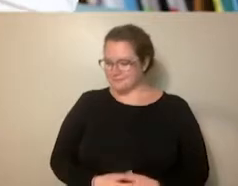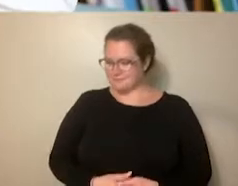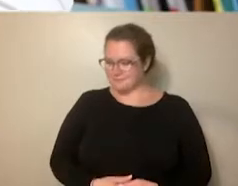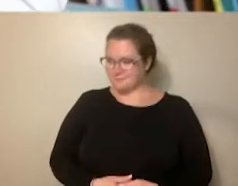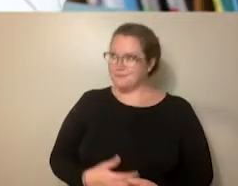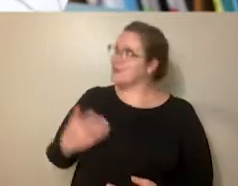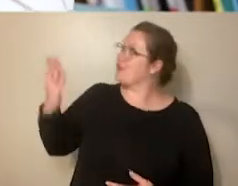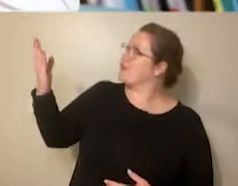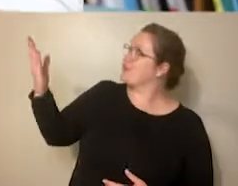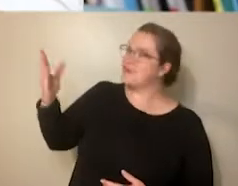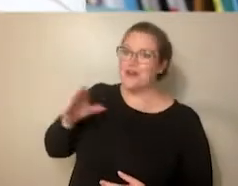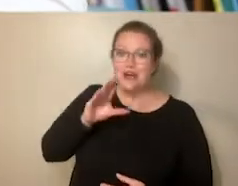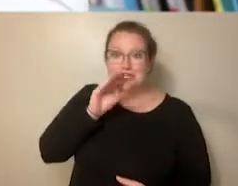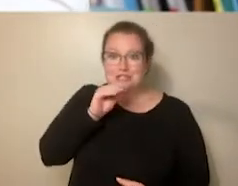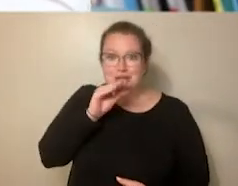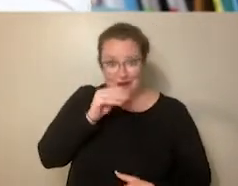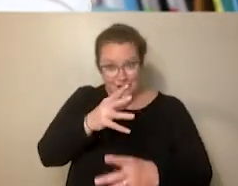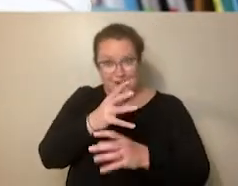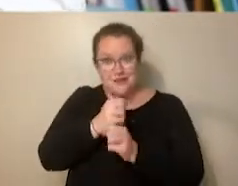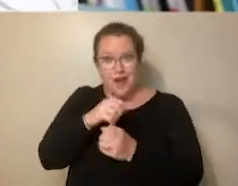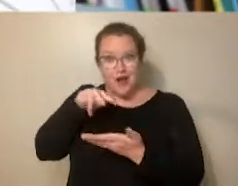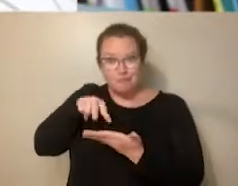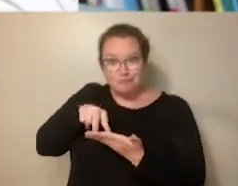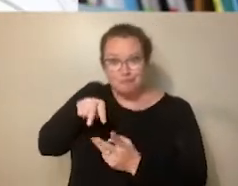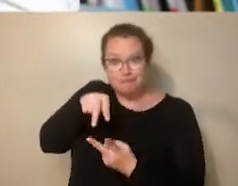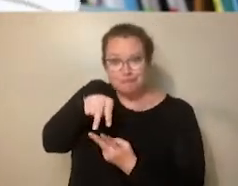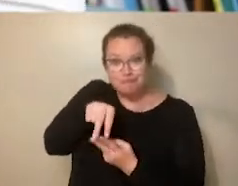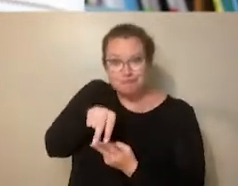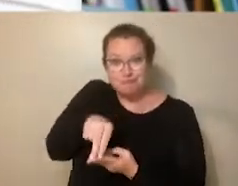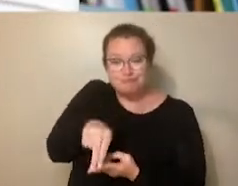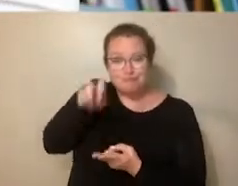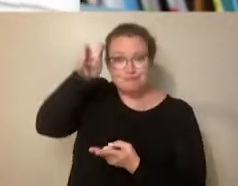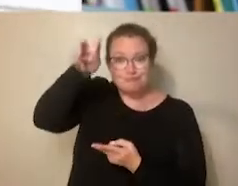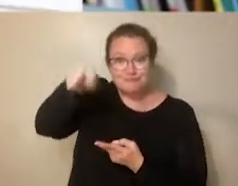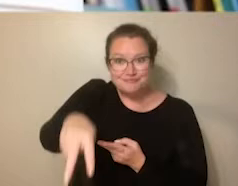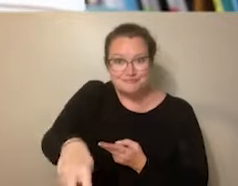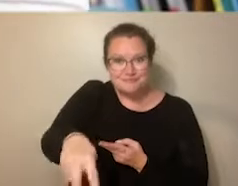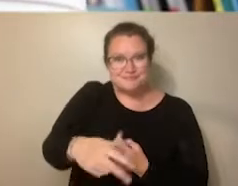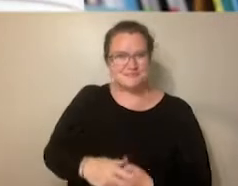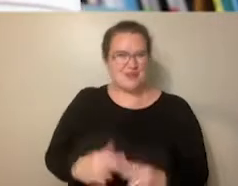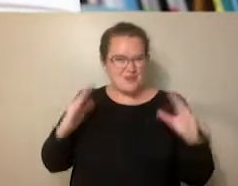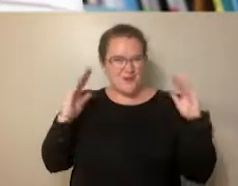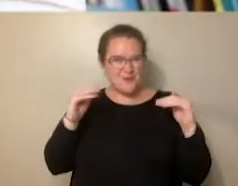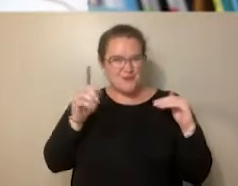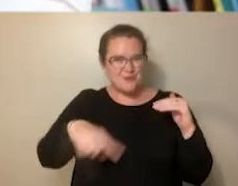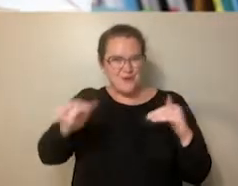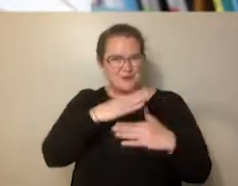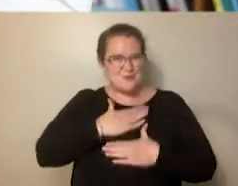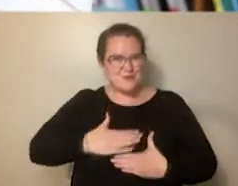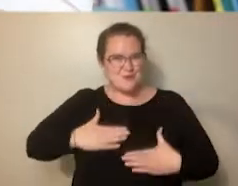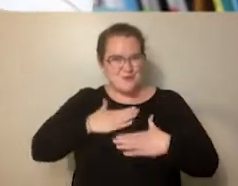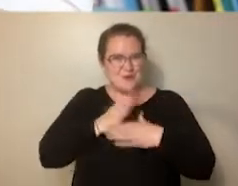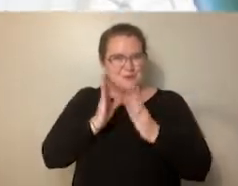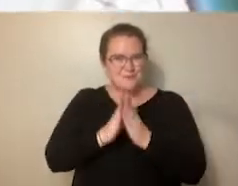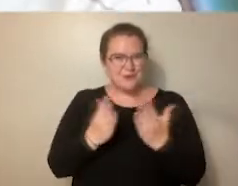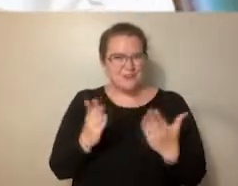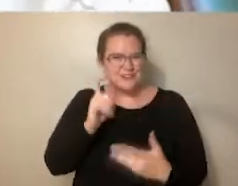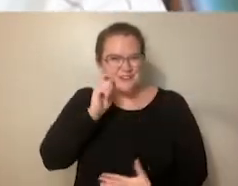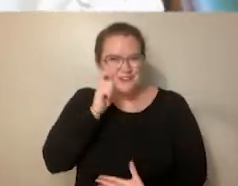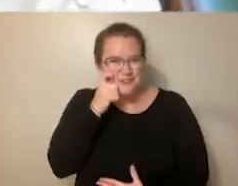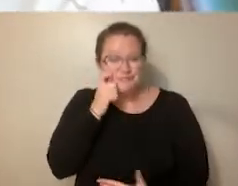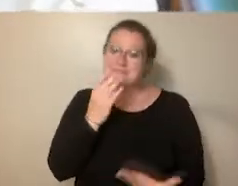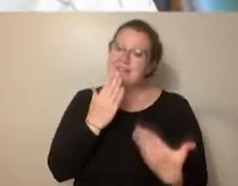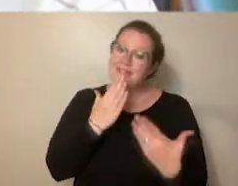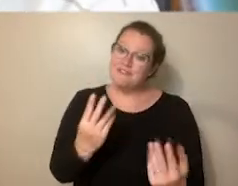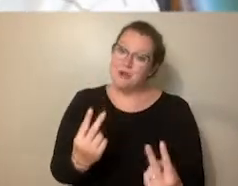Look, guys, the ducks got their diving board. So I hope you guys enjoyed this book. It was a pretty cool book. Thank you for